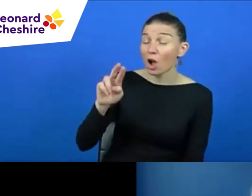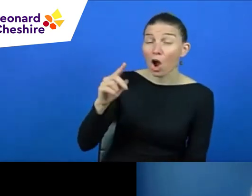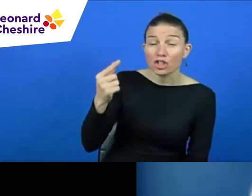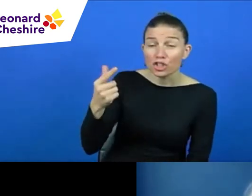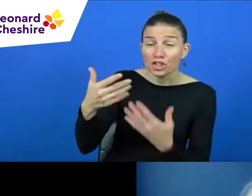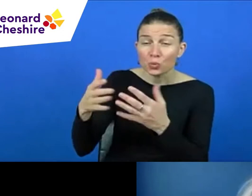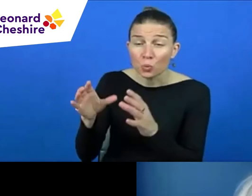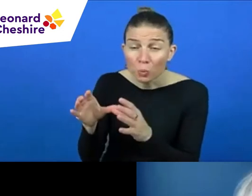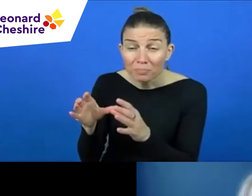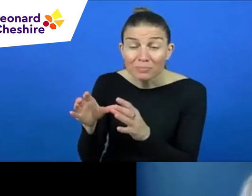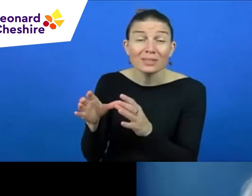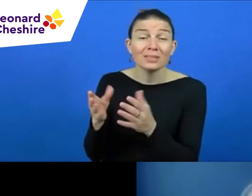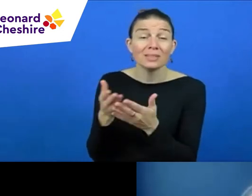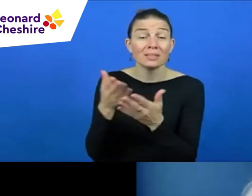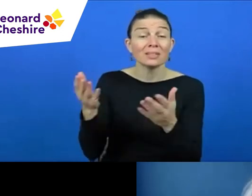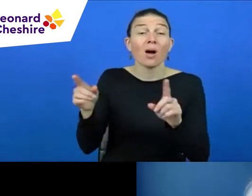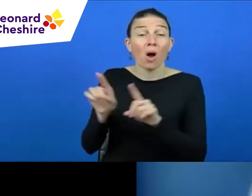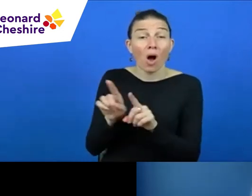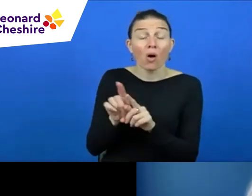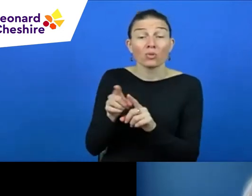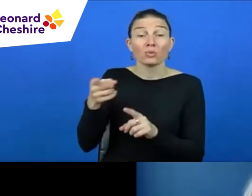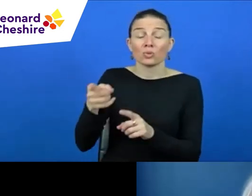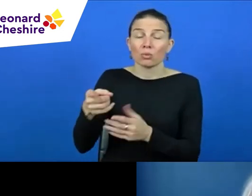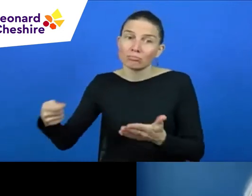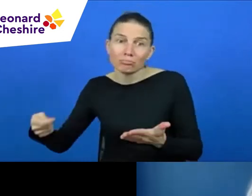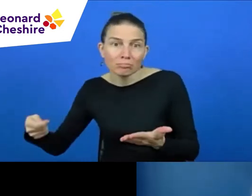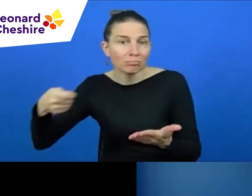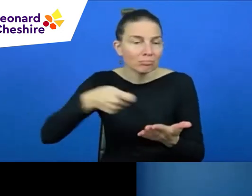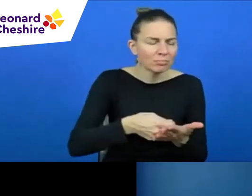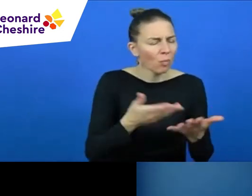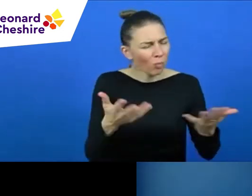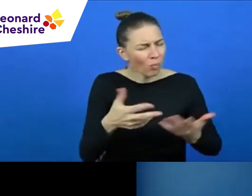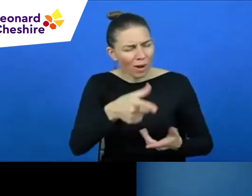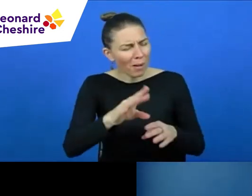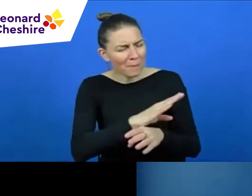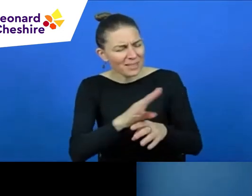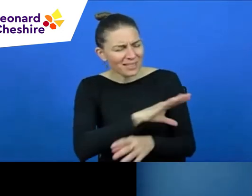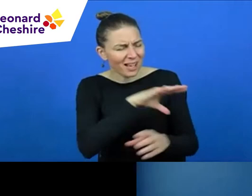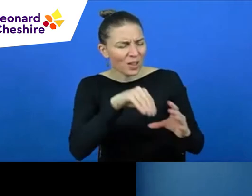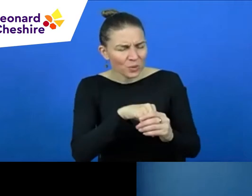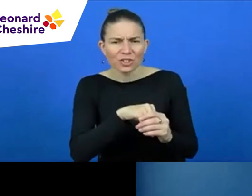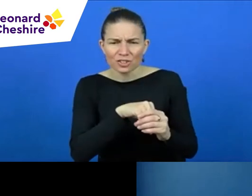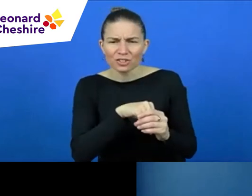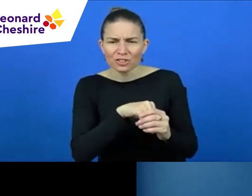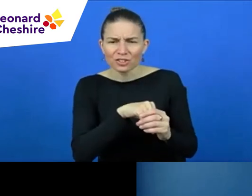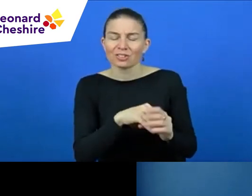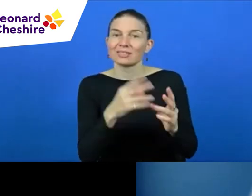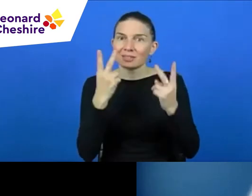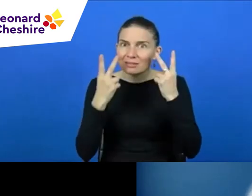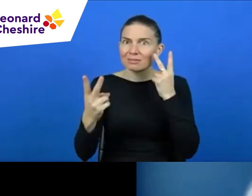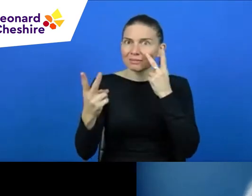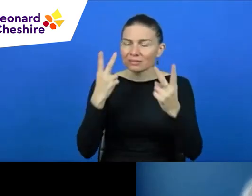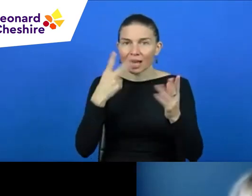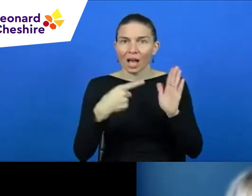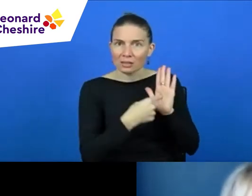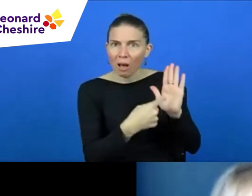business contributing to what the strategy around disability business inclusion is. The examples where we see is like, I mean, come on,